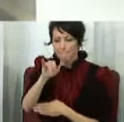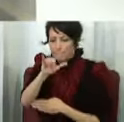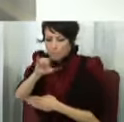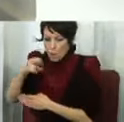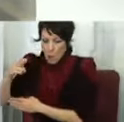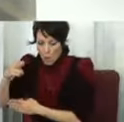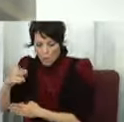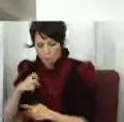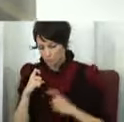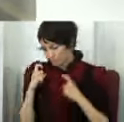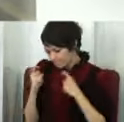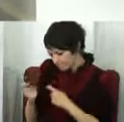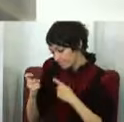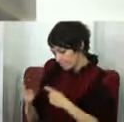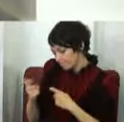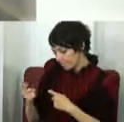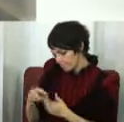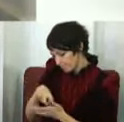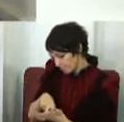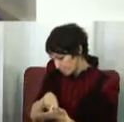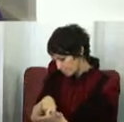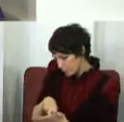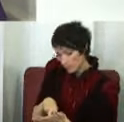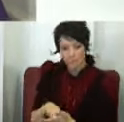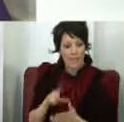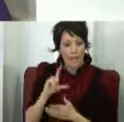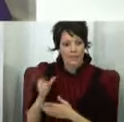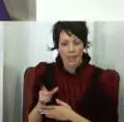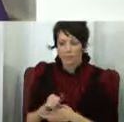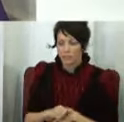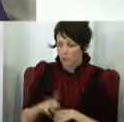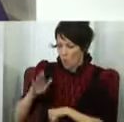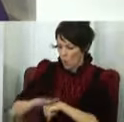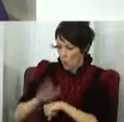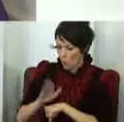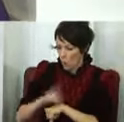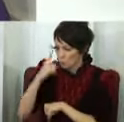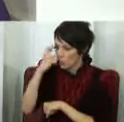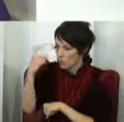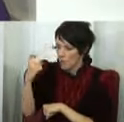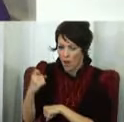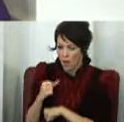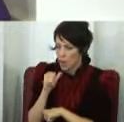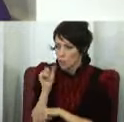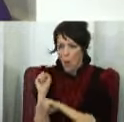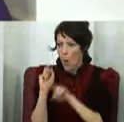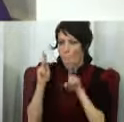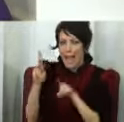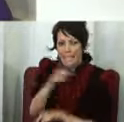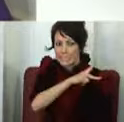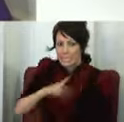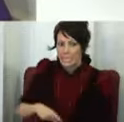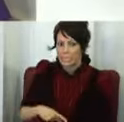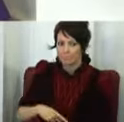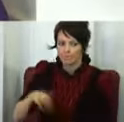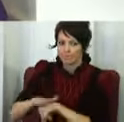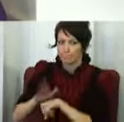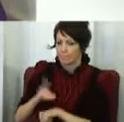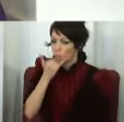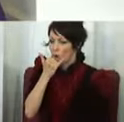gave them to him. Later, they were warned in a dream not to return to Herod, and they went back home